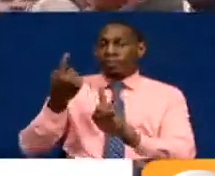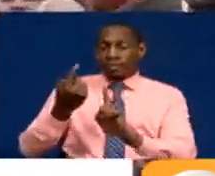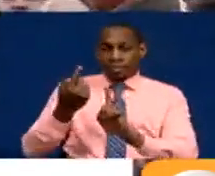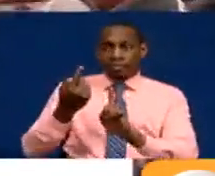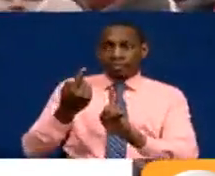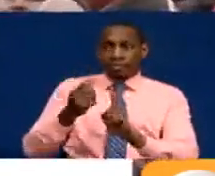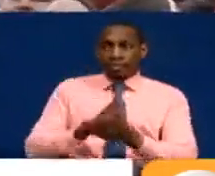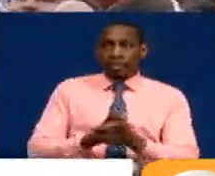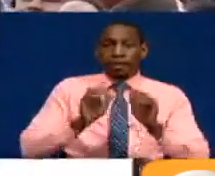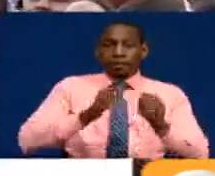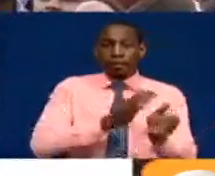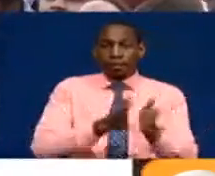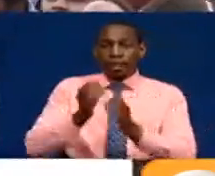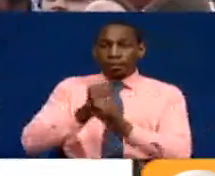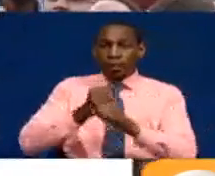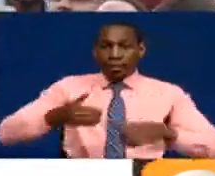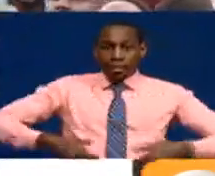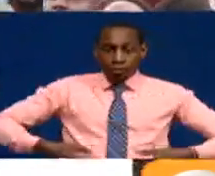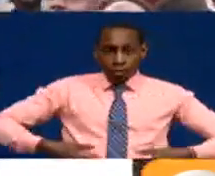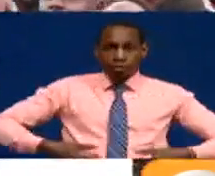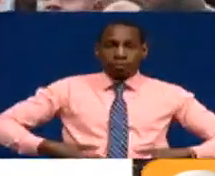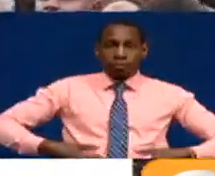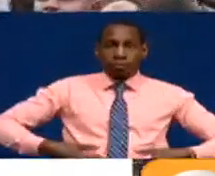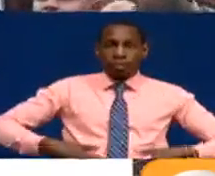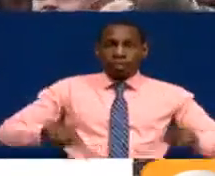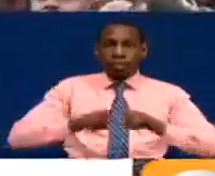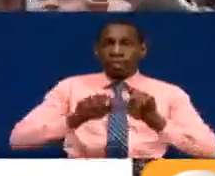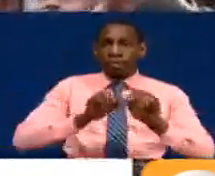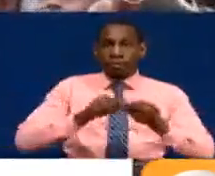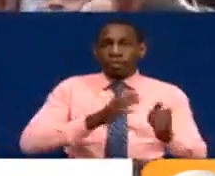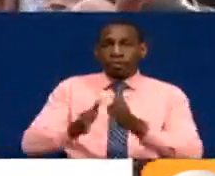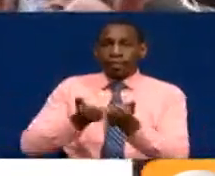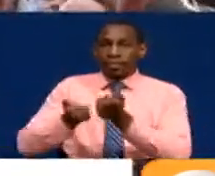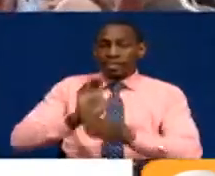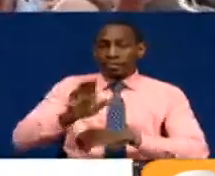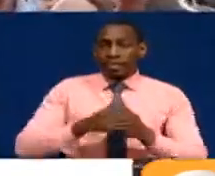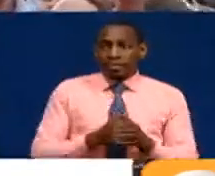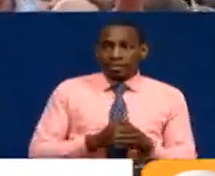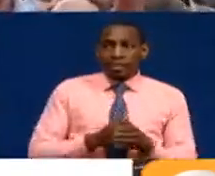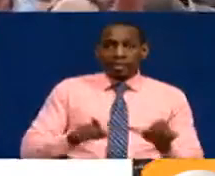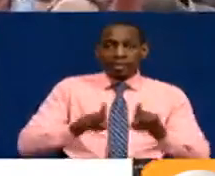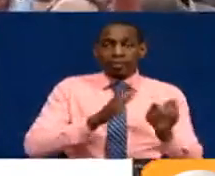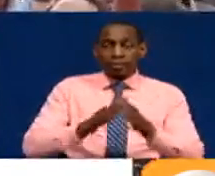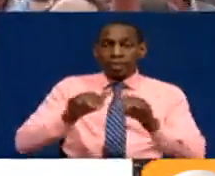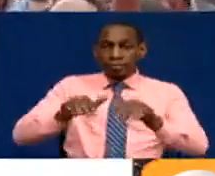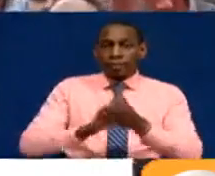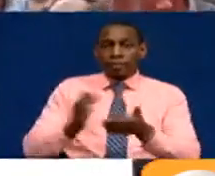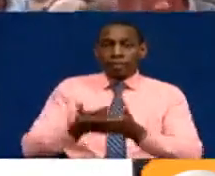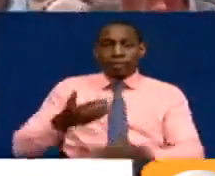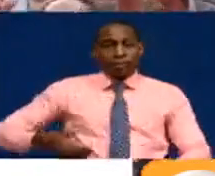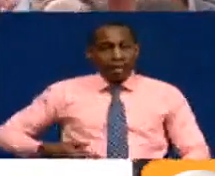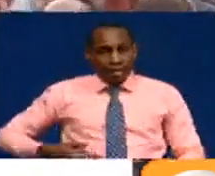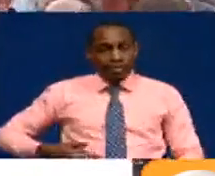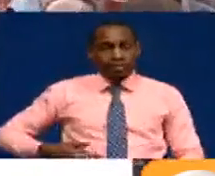Mwingi? Ndio tupange ajira ya hawa vijana wetu. Na tupange biashara yenu. Na tupange kilimo tuondoe